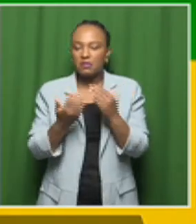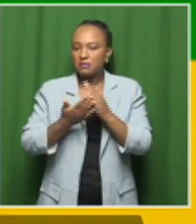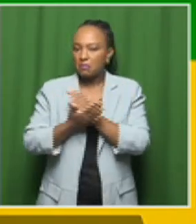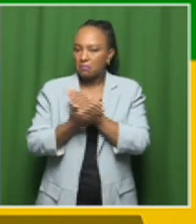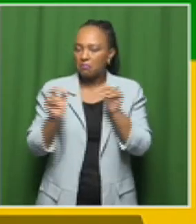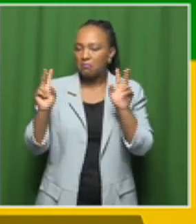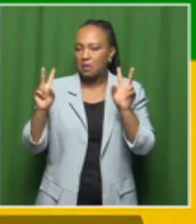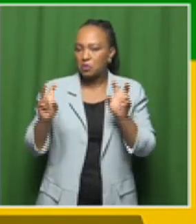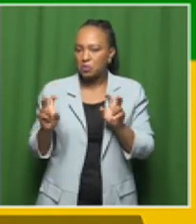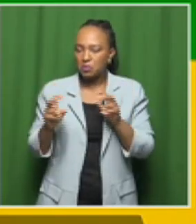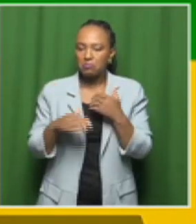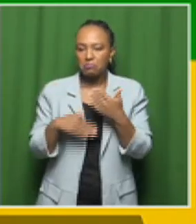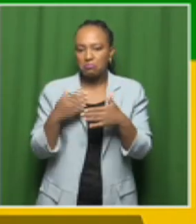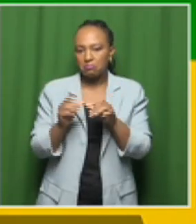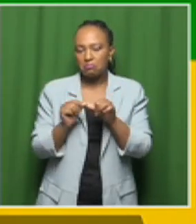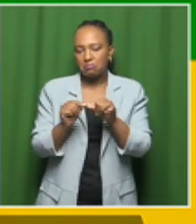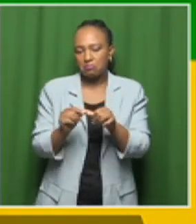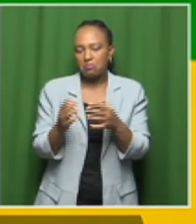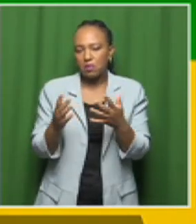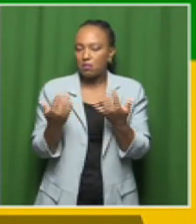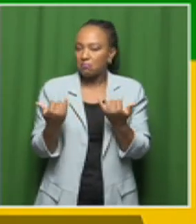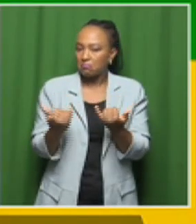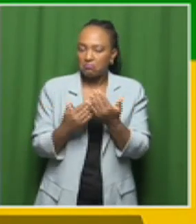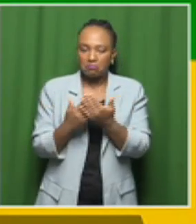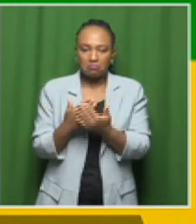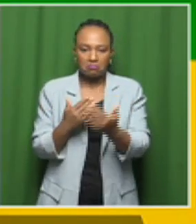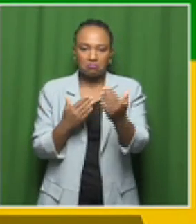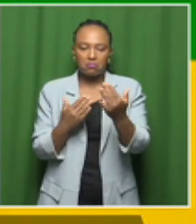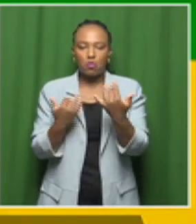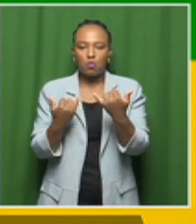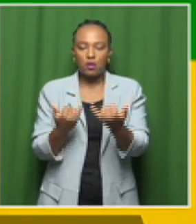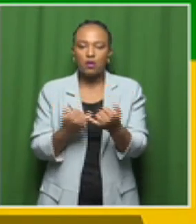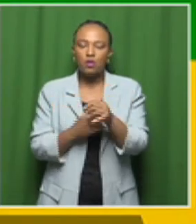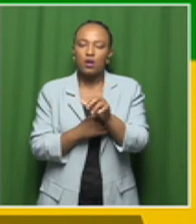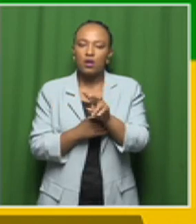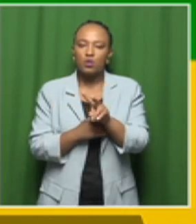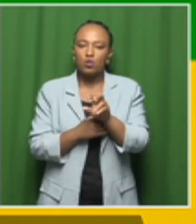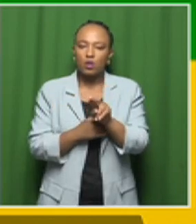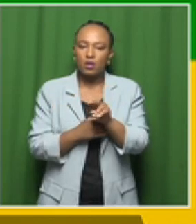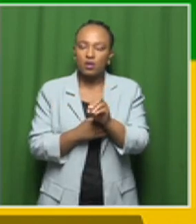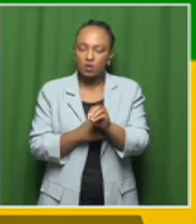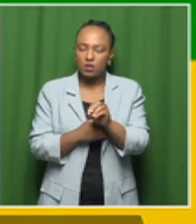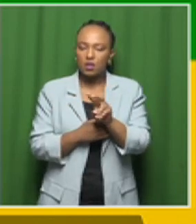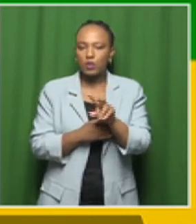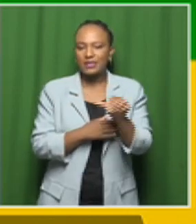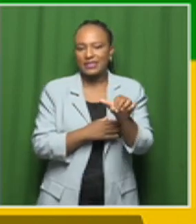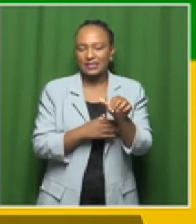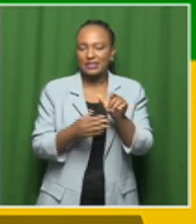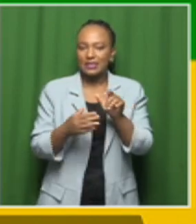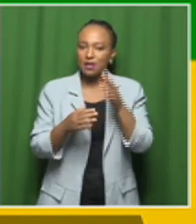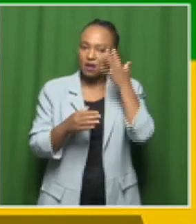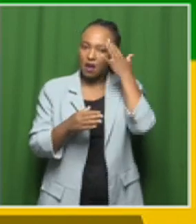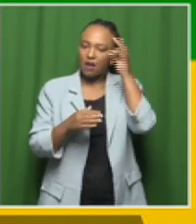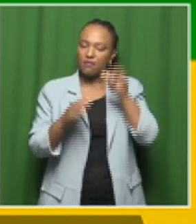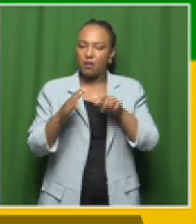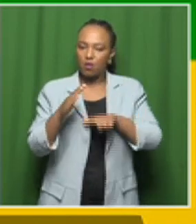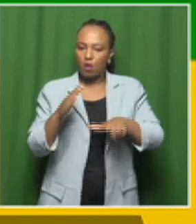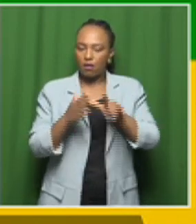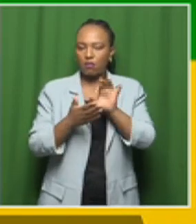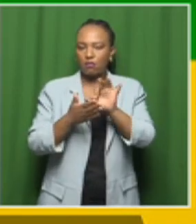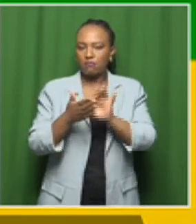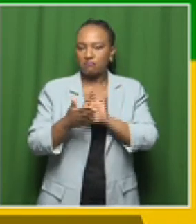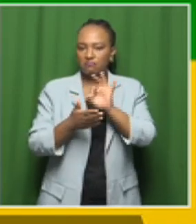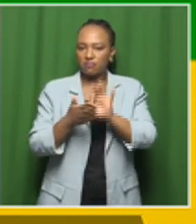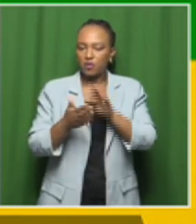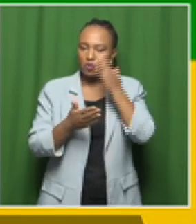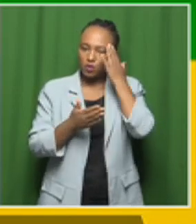that continue to plague, and of course, where to from here as we edge closer to the 2026 government elections. We know that the ANC, marking its